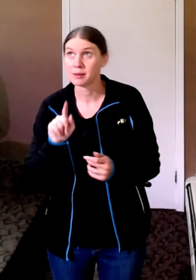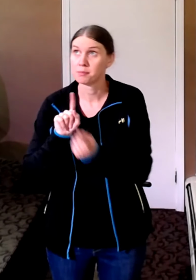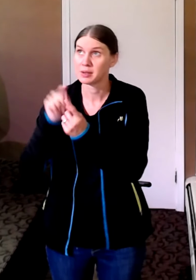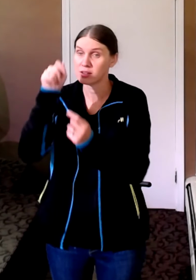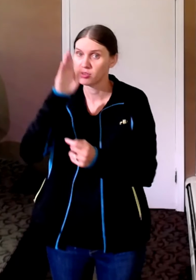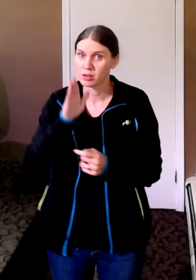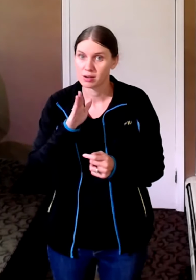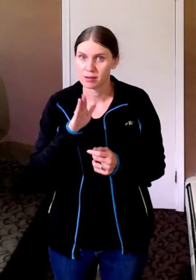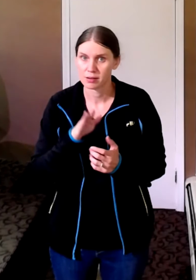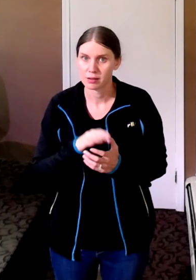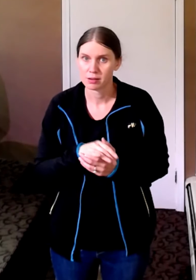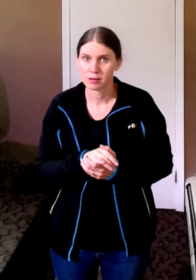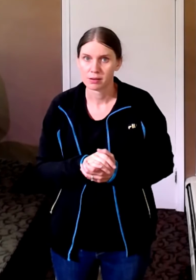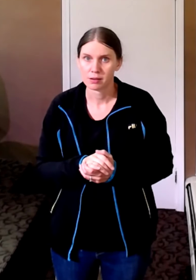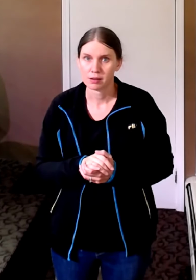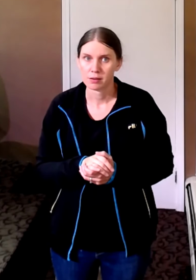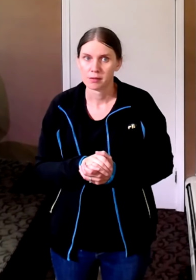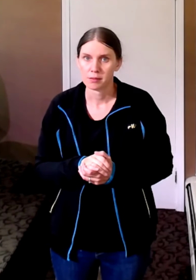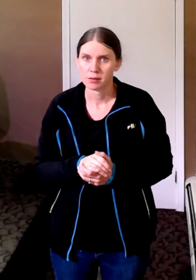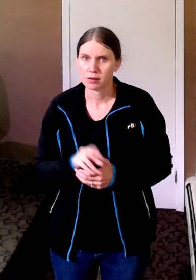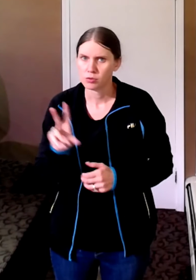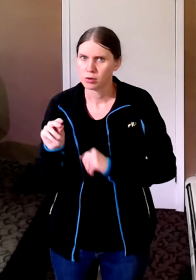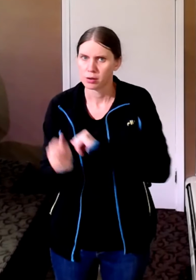to them.